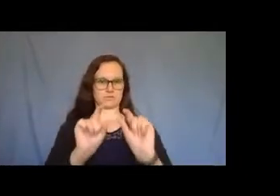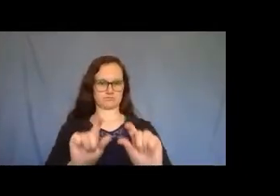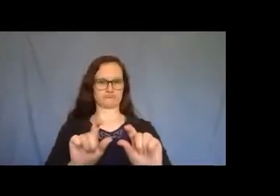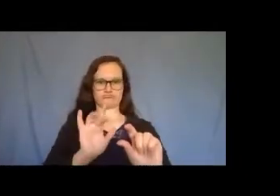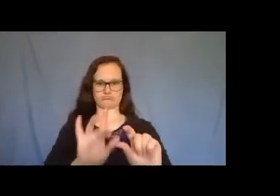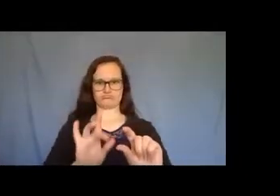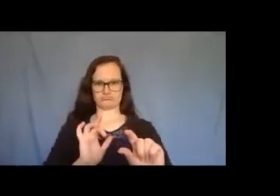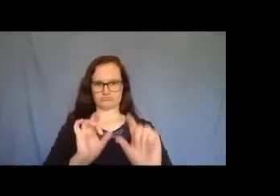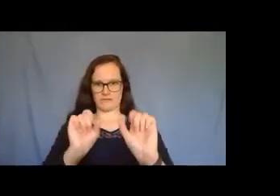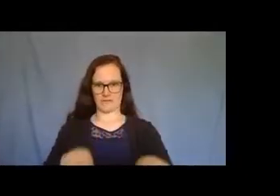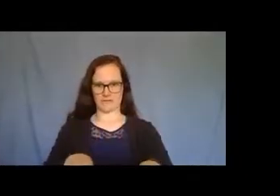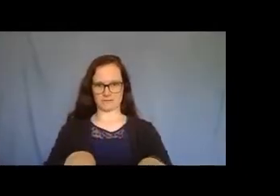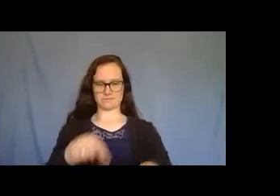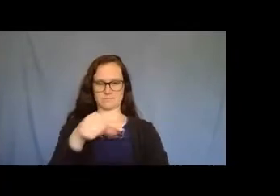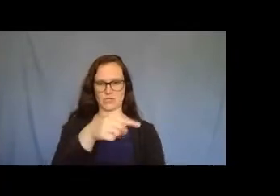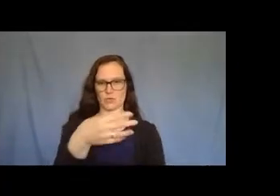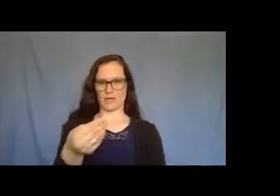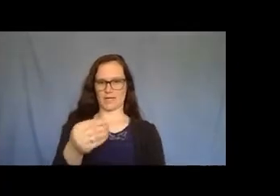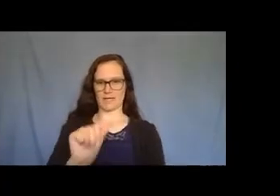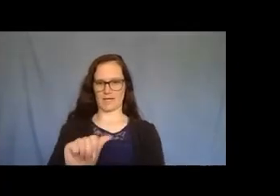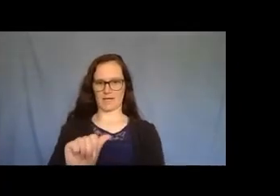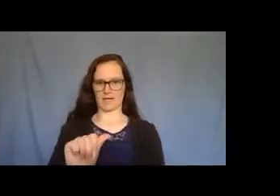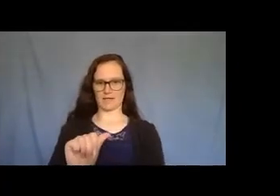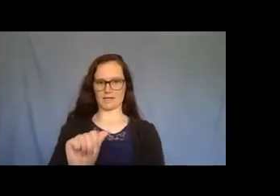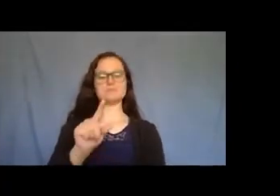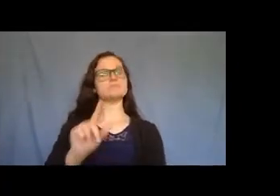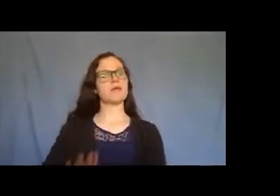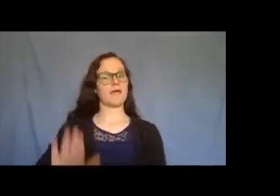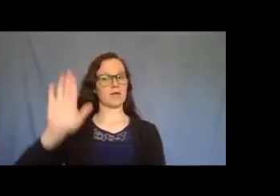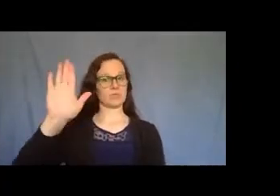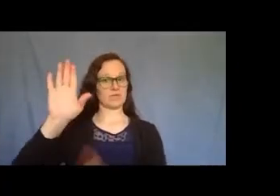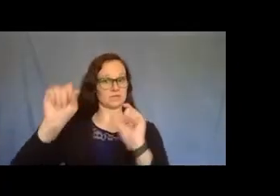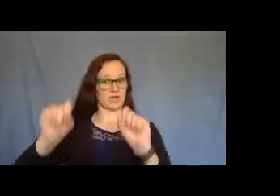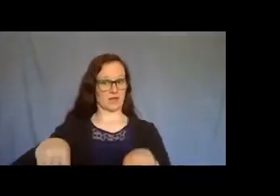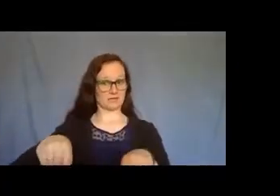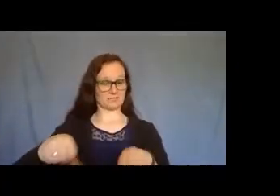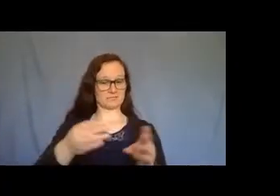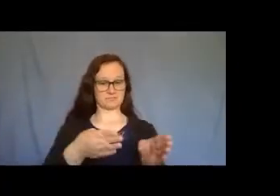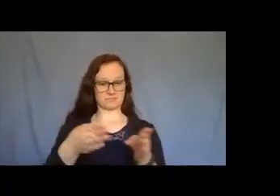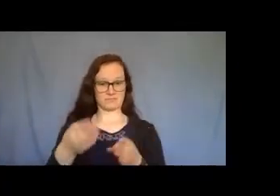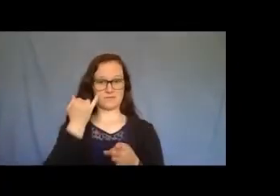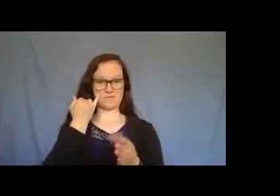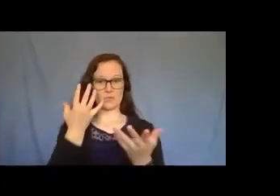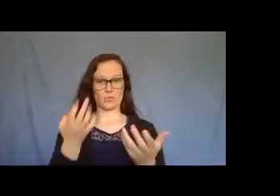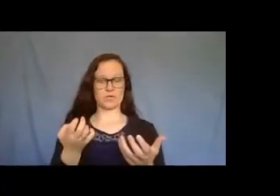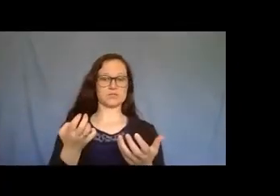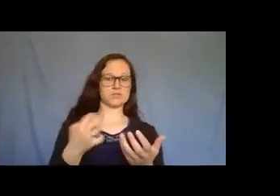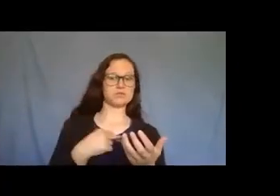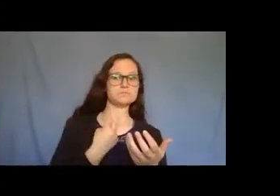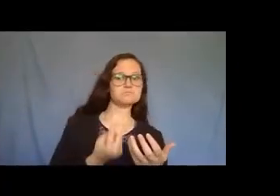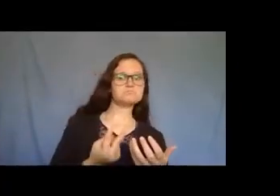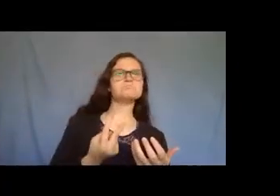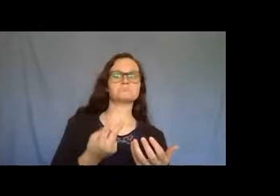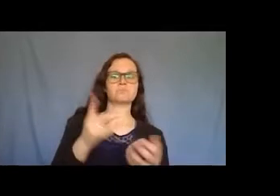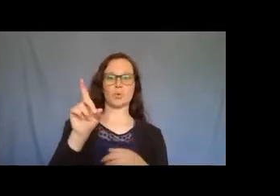We'll also be allowing attendees to use the hand raise function to ask questions orally to our